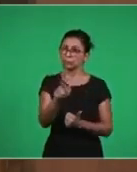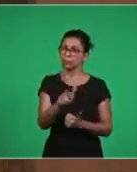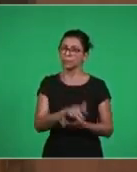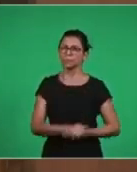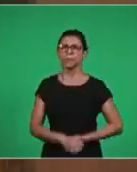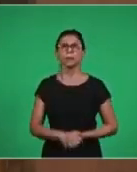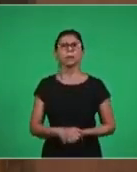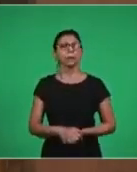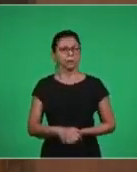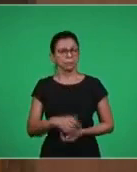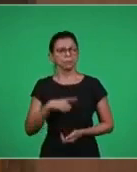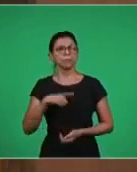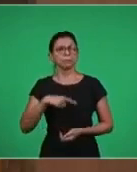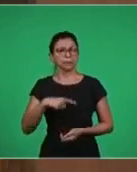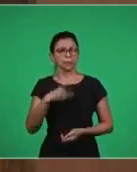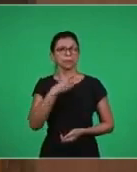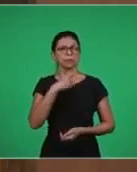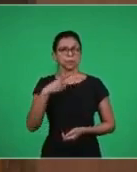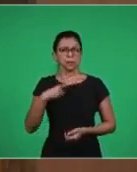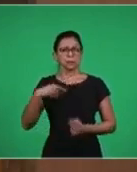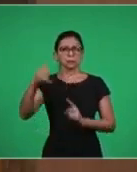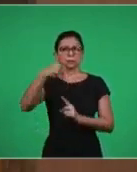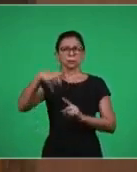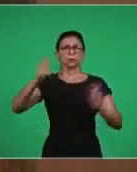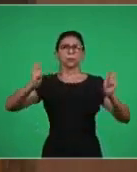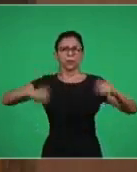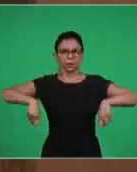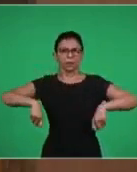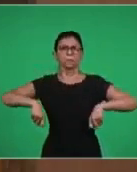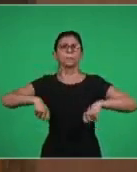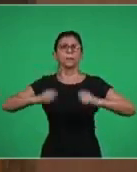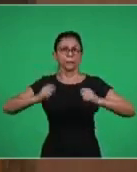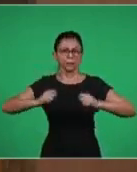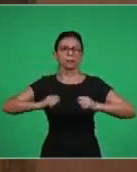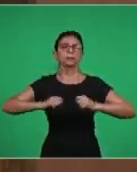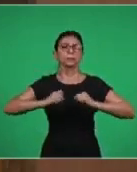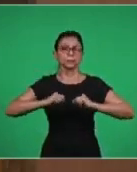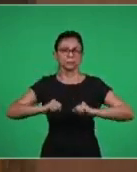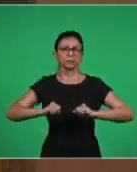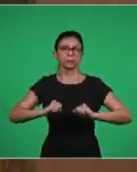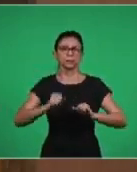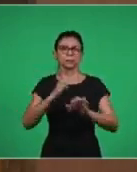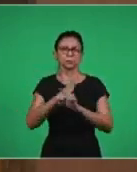And there are deacons there. They have the ability to do this. They are anointed.